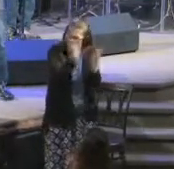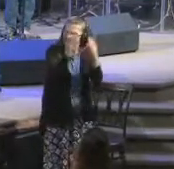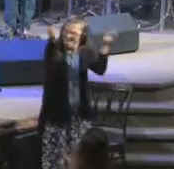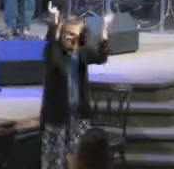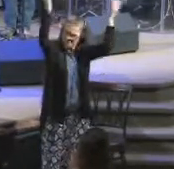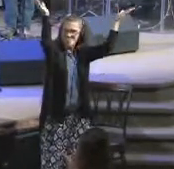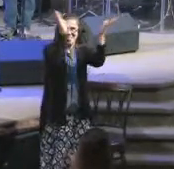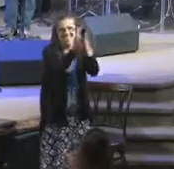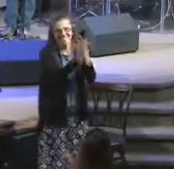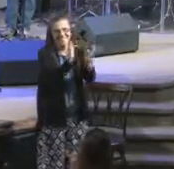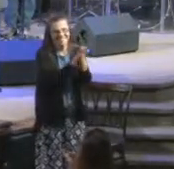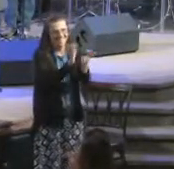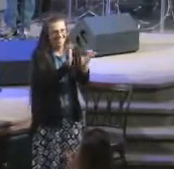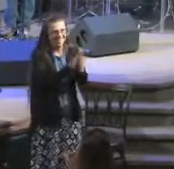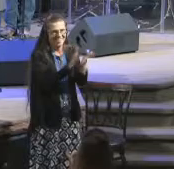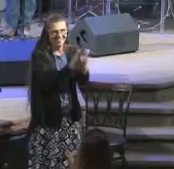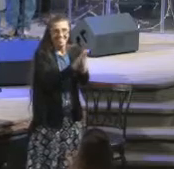Hallelujah.